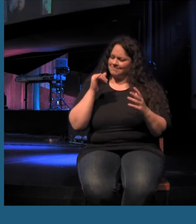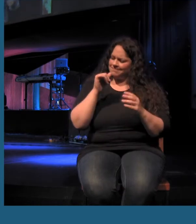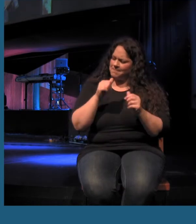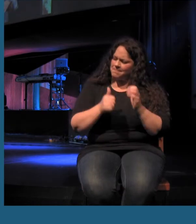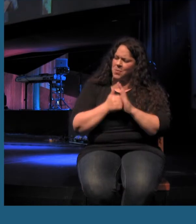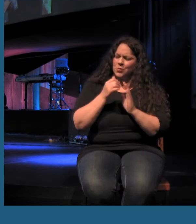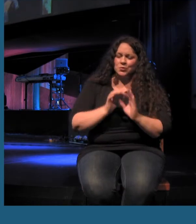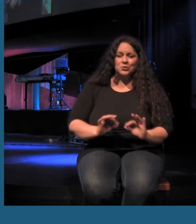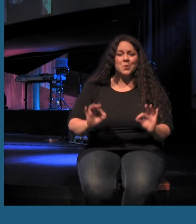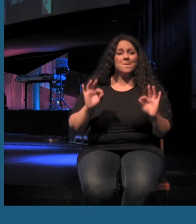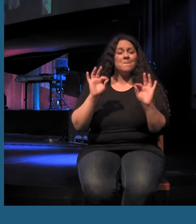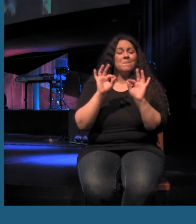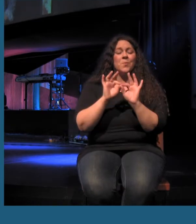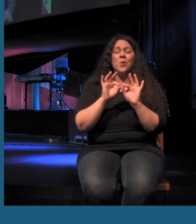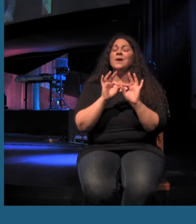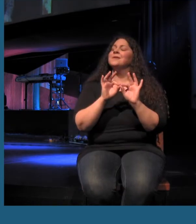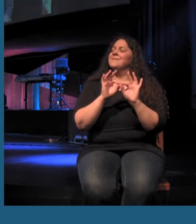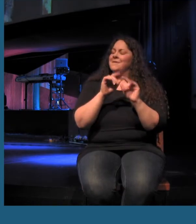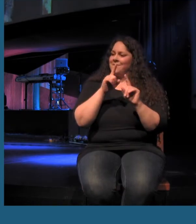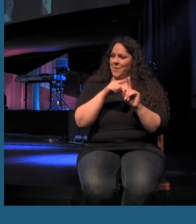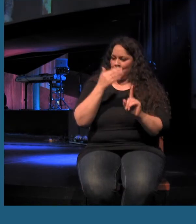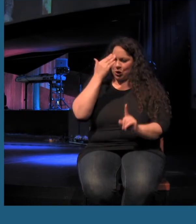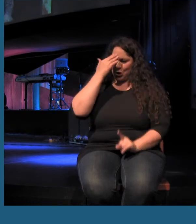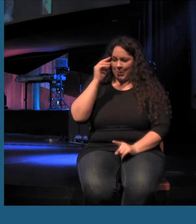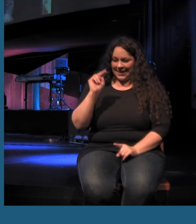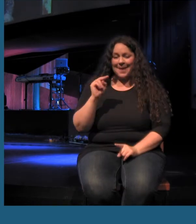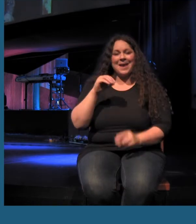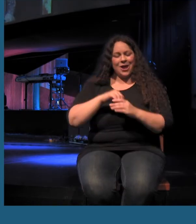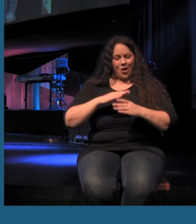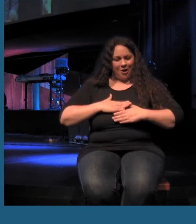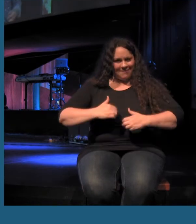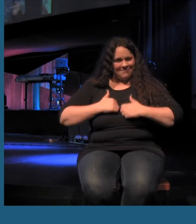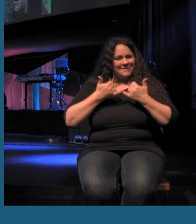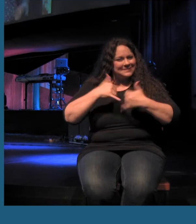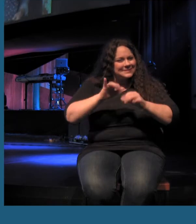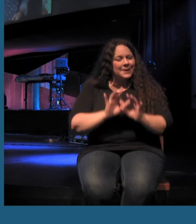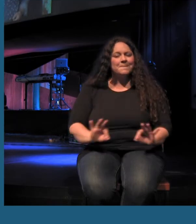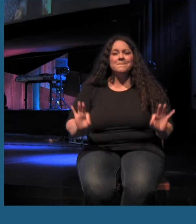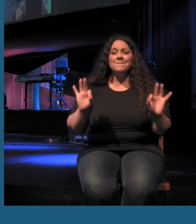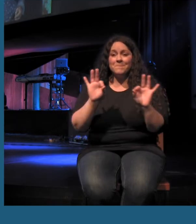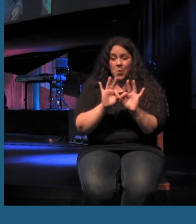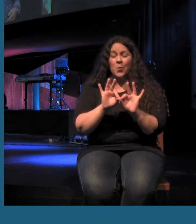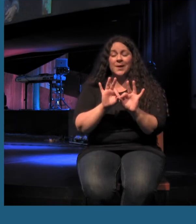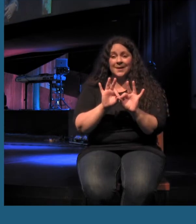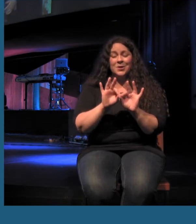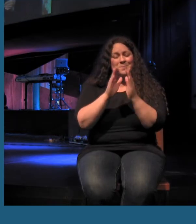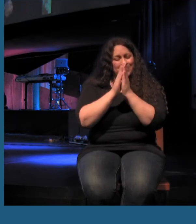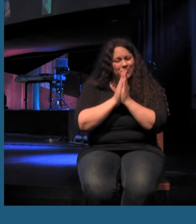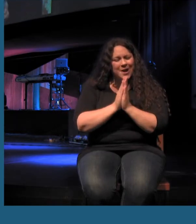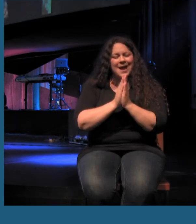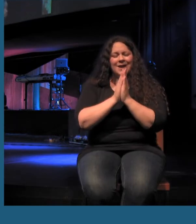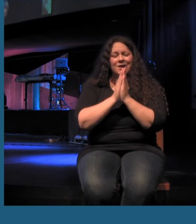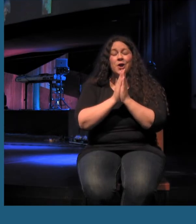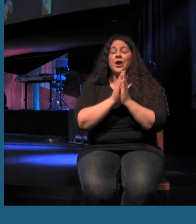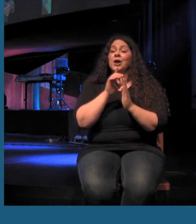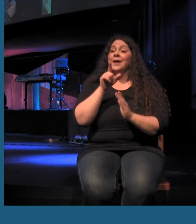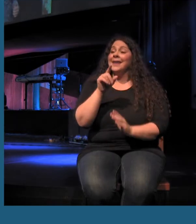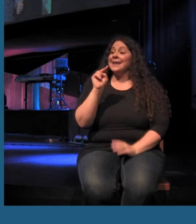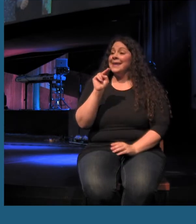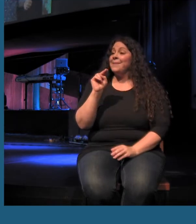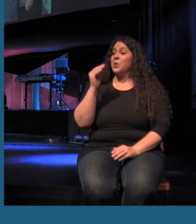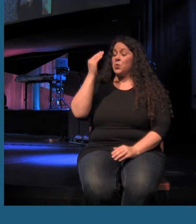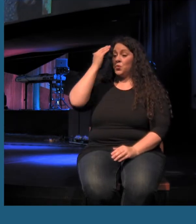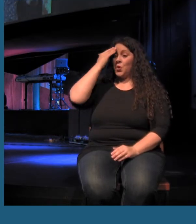for what we learned about Nehemiah, and it's the foundation for us today. See, when Nehemiah heard about the walls of Jerusalem